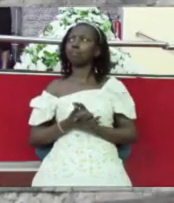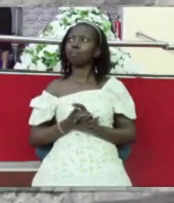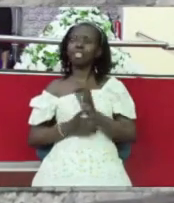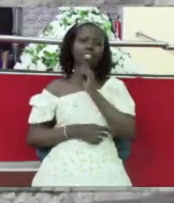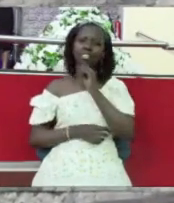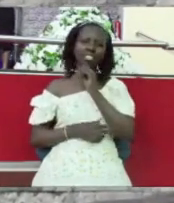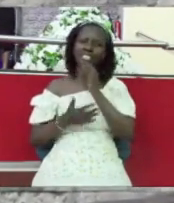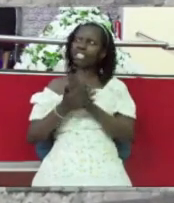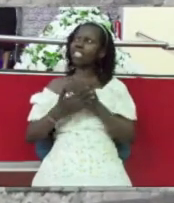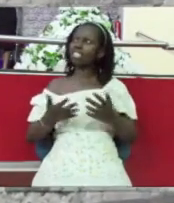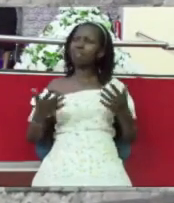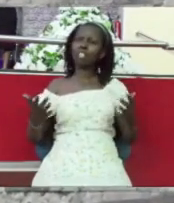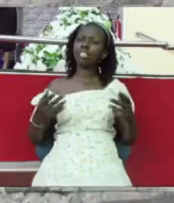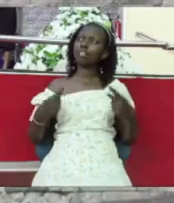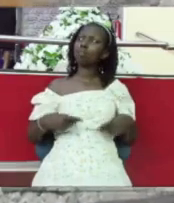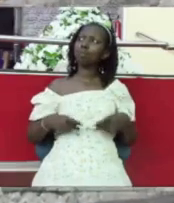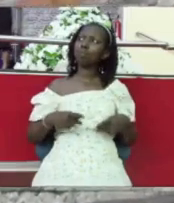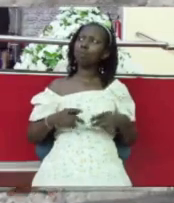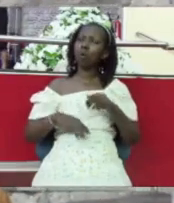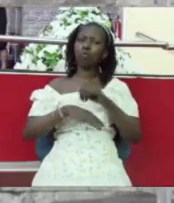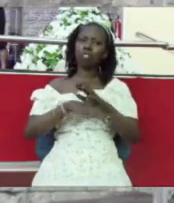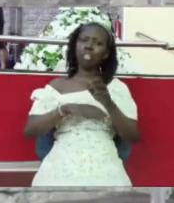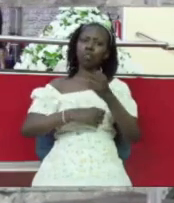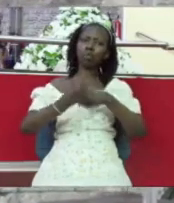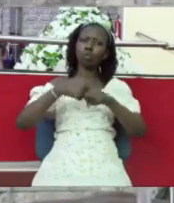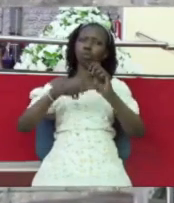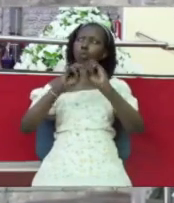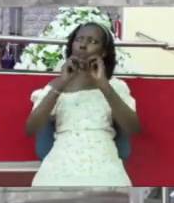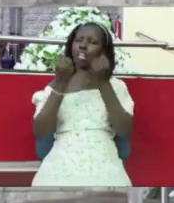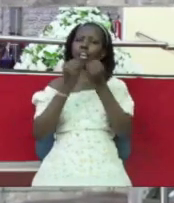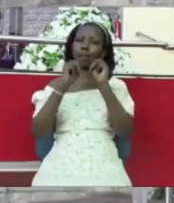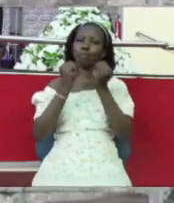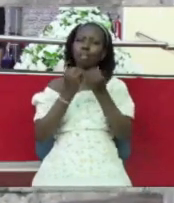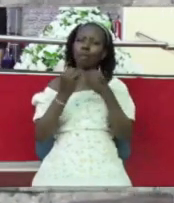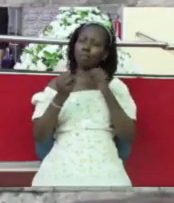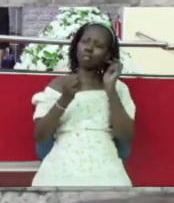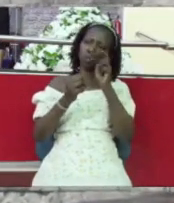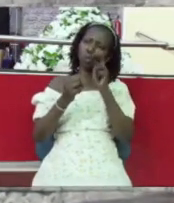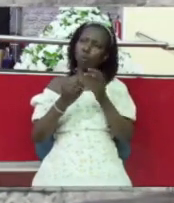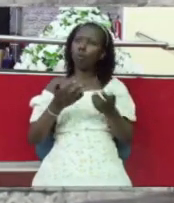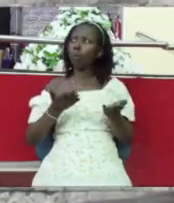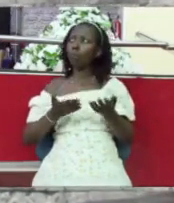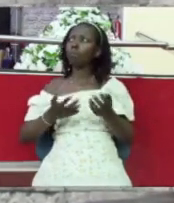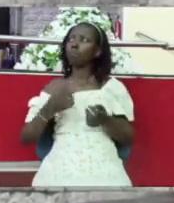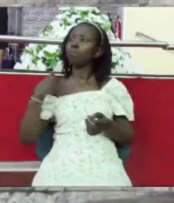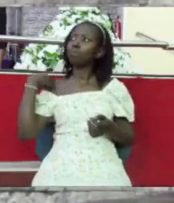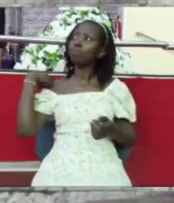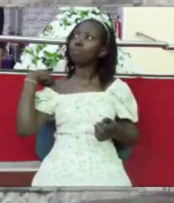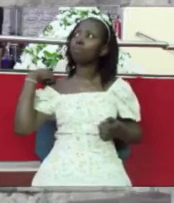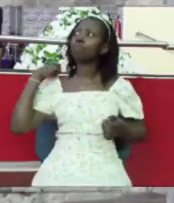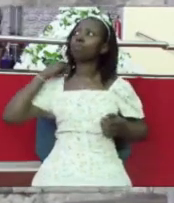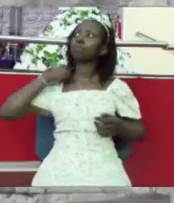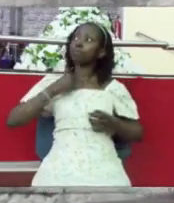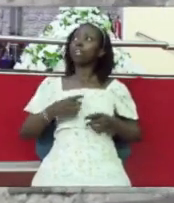these things that people post, I don't know whether it was a meme, a reel or something. I saw it somewhere. Mambo ambayo watu wanaweka kwa mitandao. And